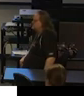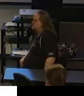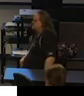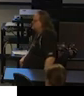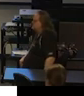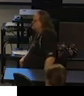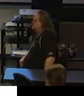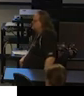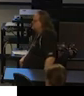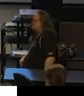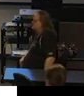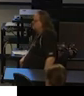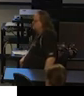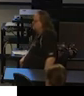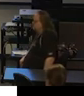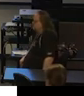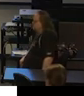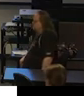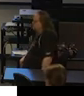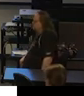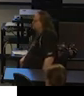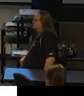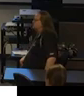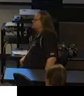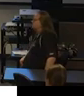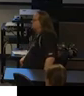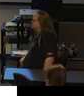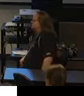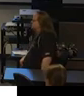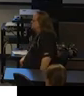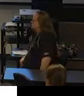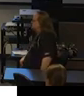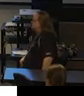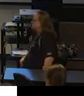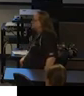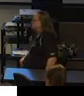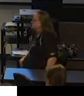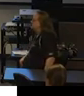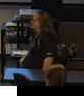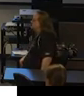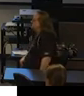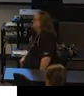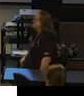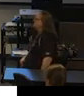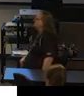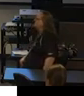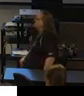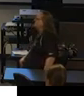which are related, right? Whenever you want to make those spaces more accessible, people say, well, you can't touch the